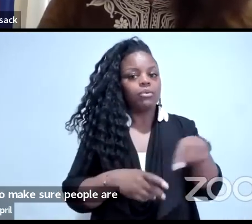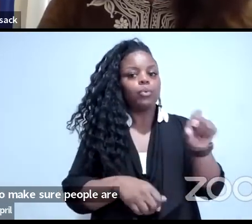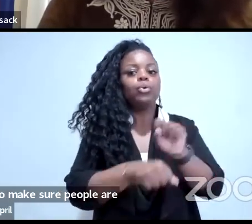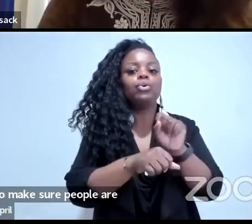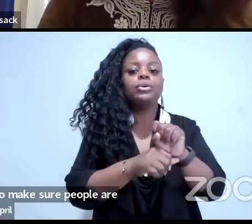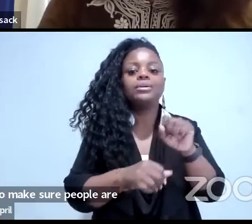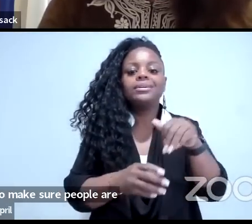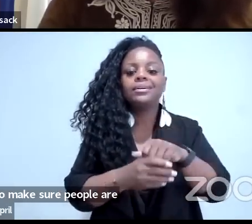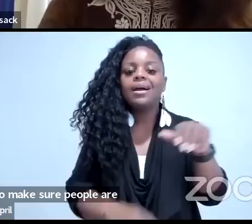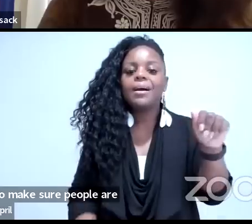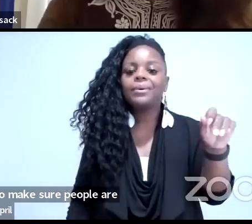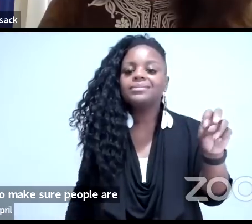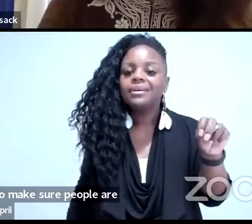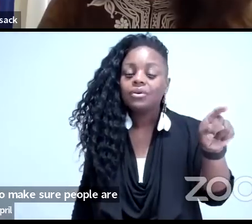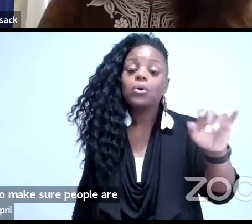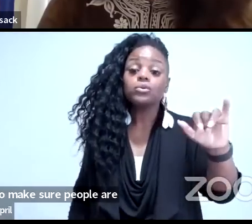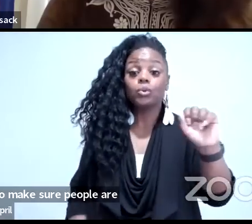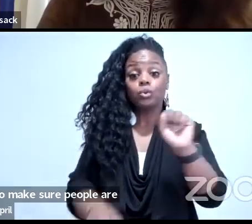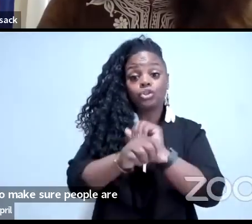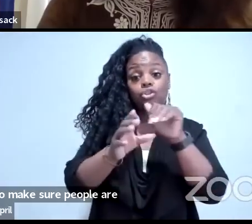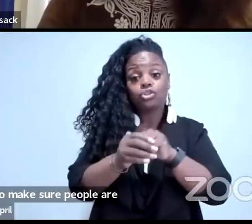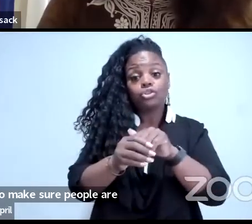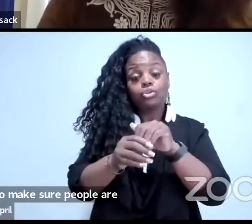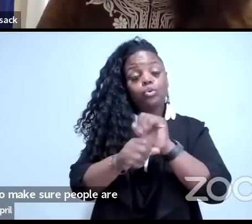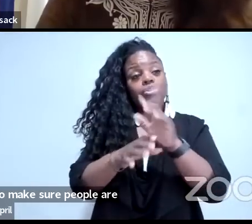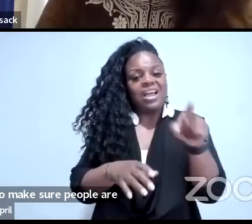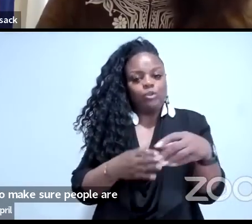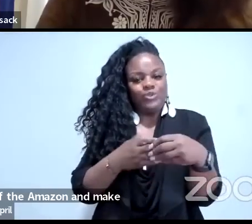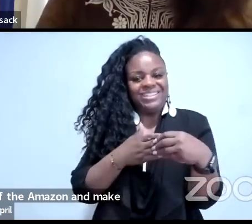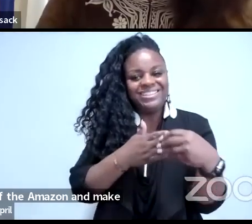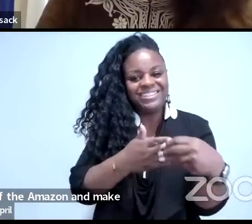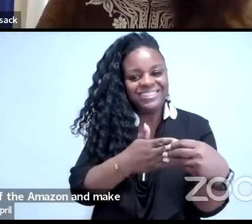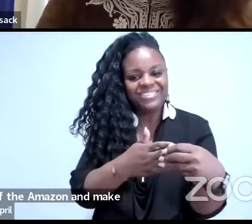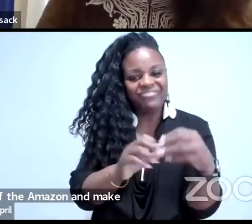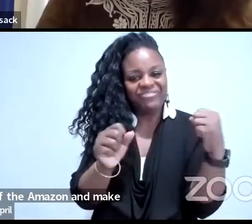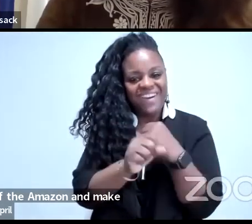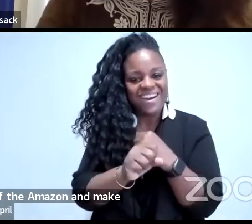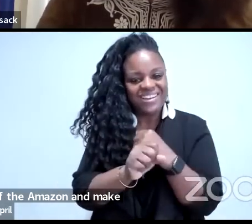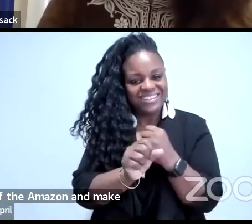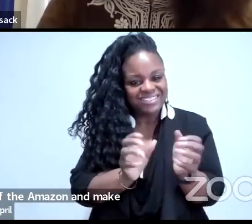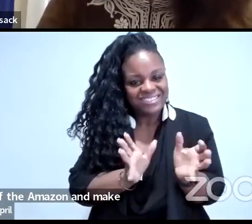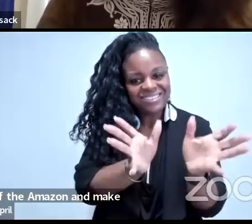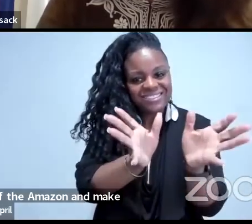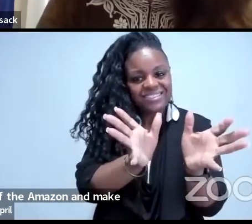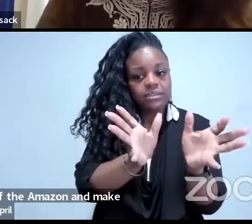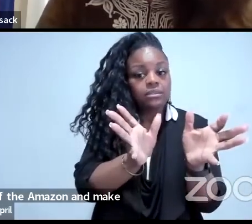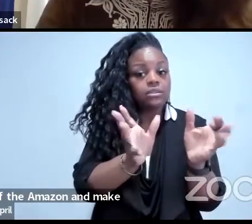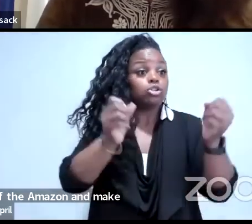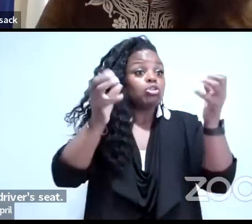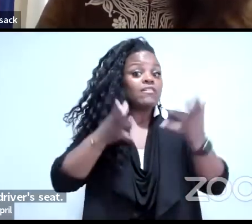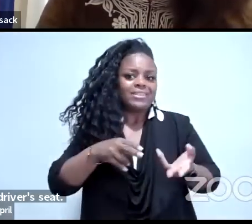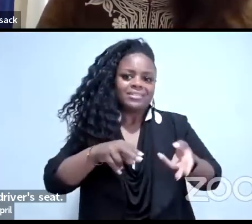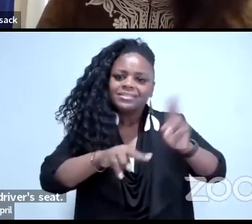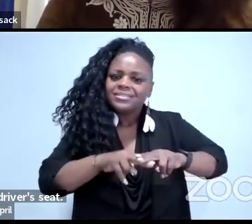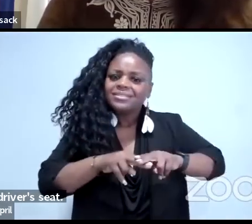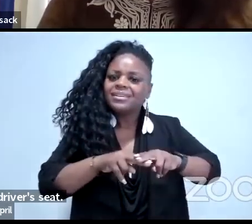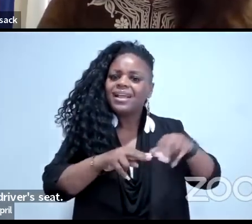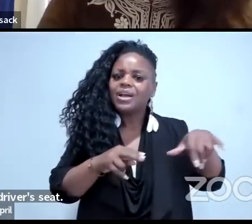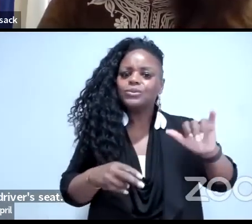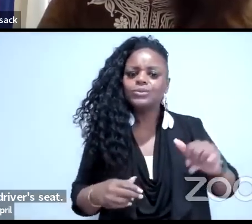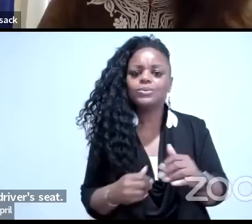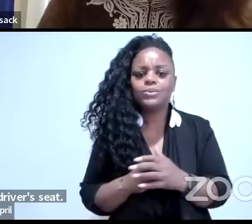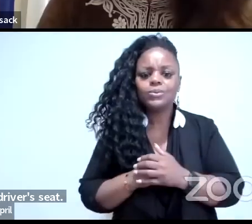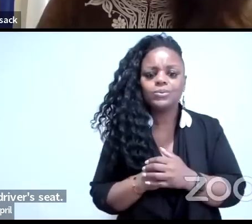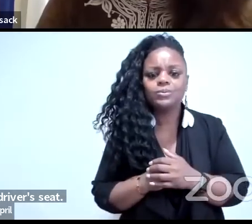be in the driver's seat. I think one thing that's clear from the experience of both of you, Chris and Jazz, is